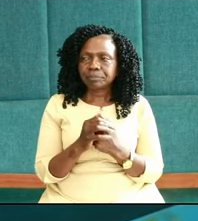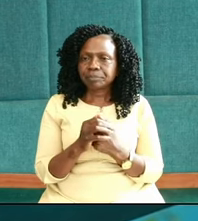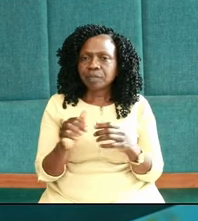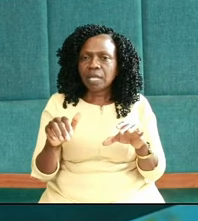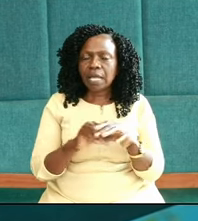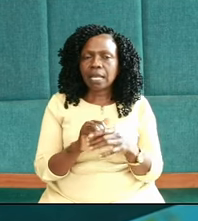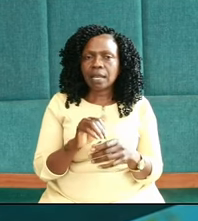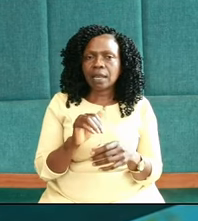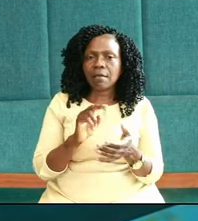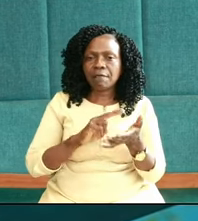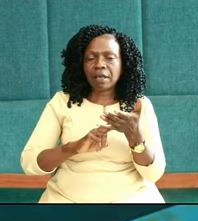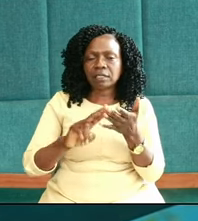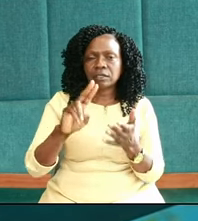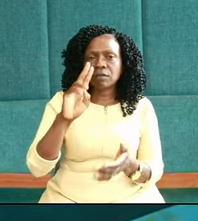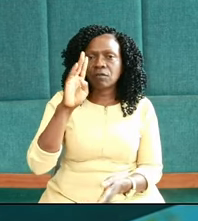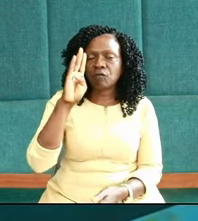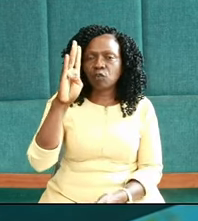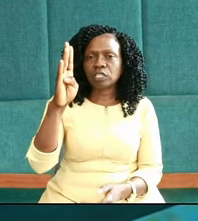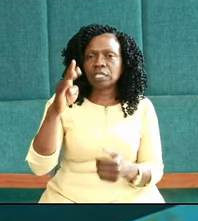in verse